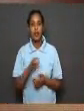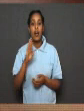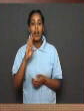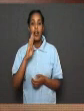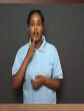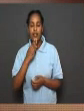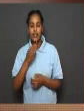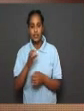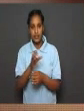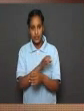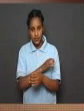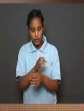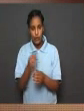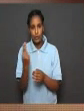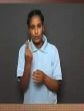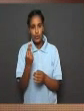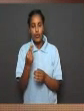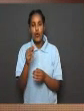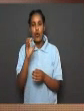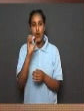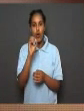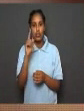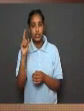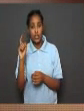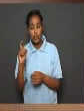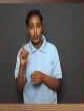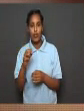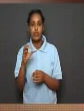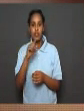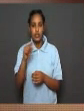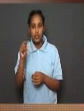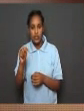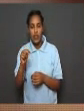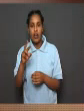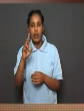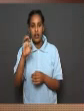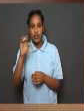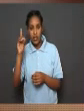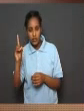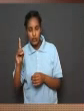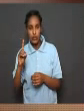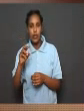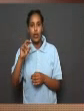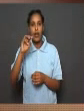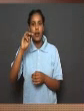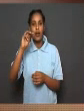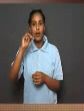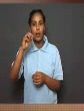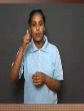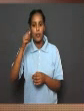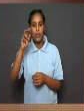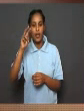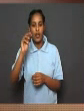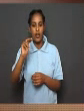Alkaline cells use the oxidation of zinc and the reduction of manganese